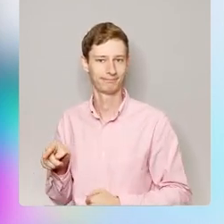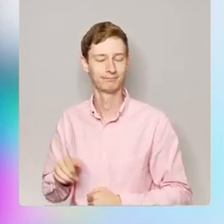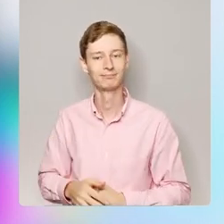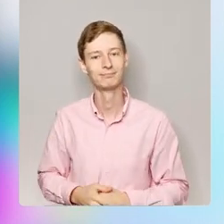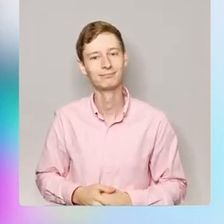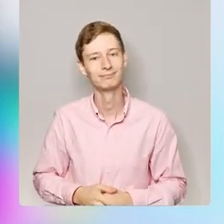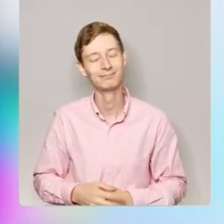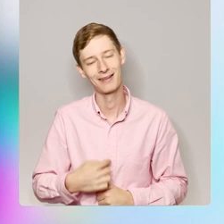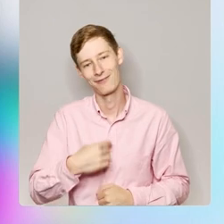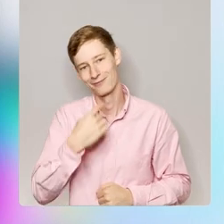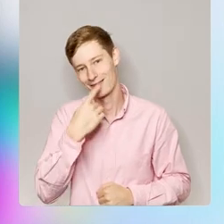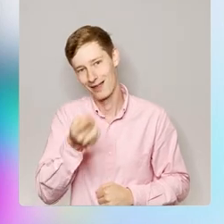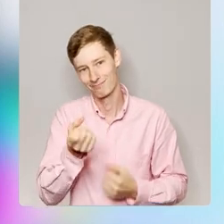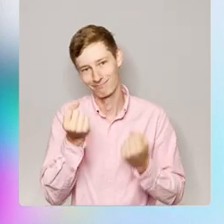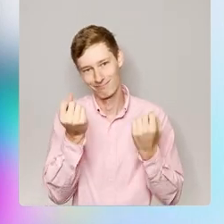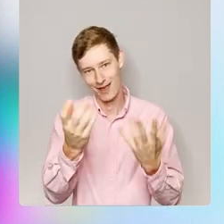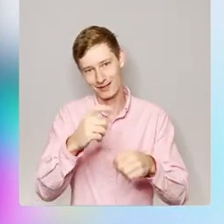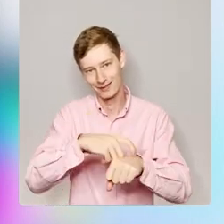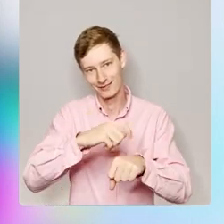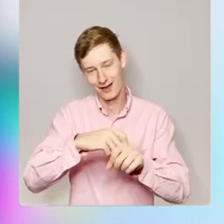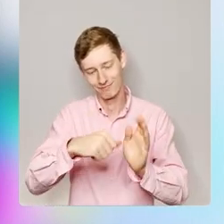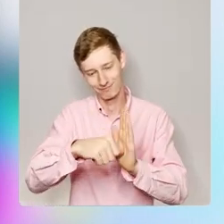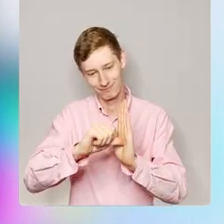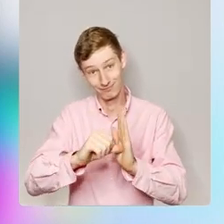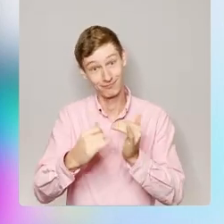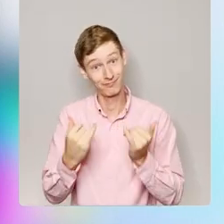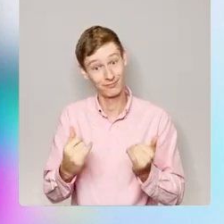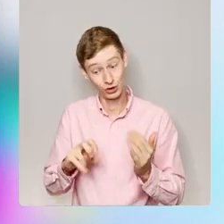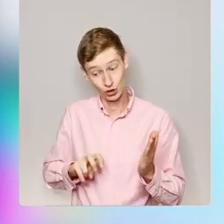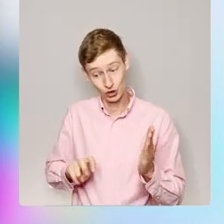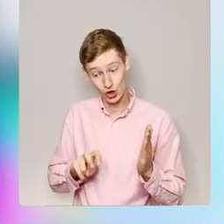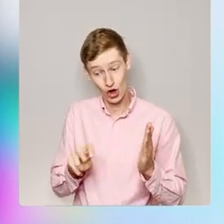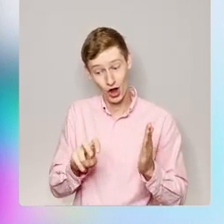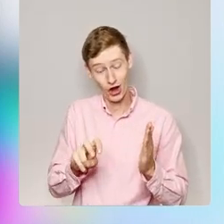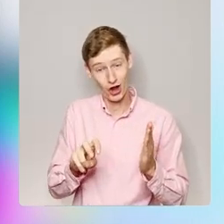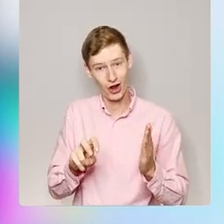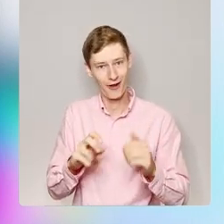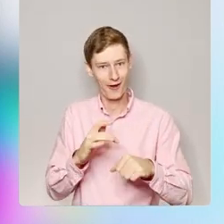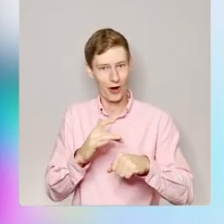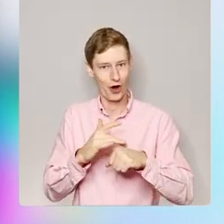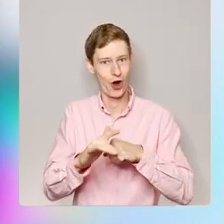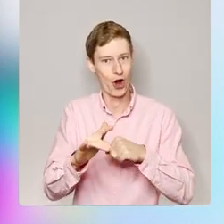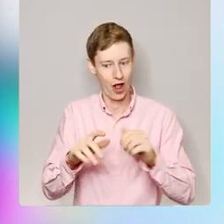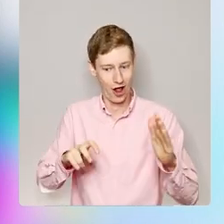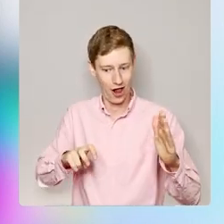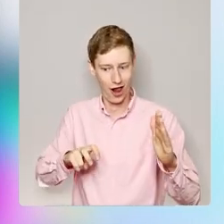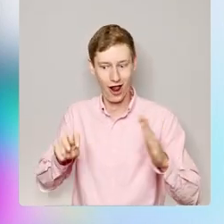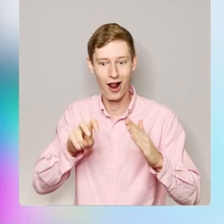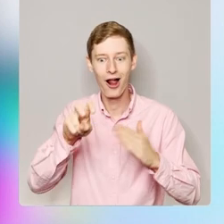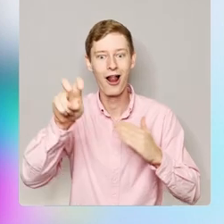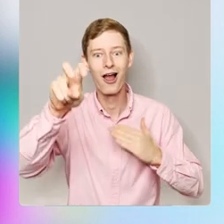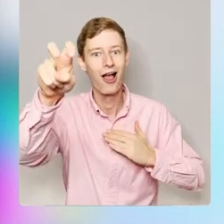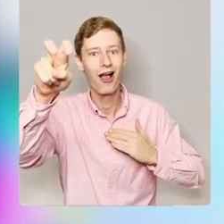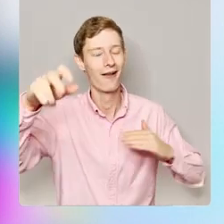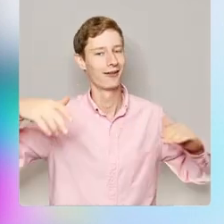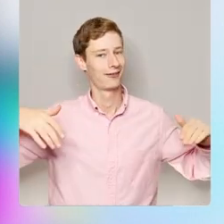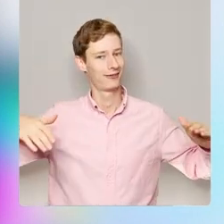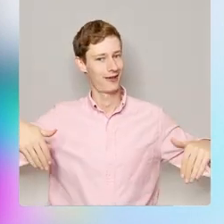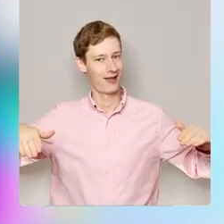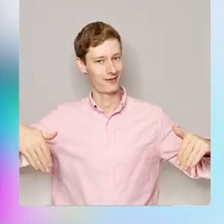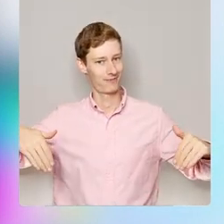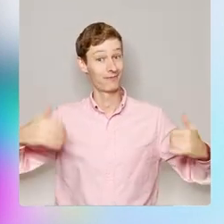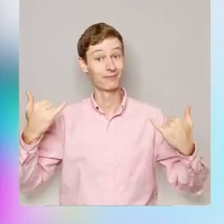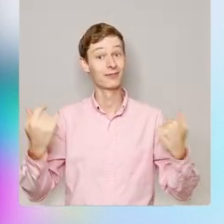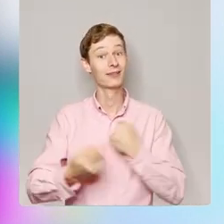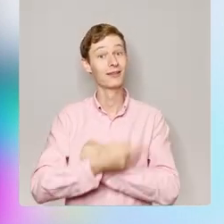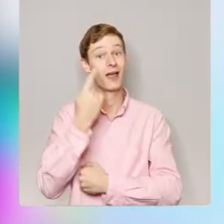But as we said, you know, many times, we're at the beginning of a journey. And the technology that we're discussing today, both